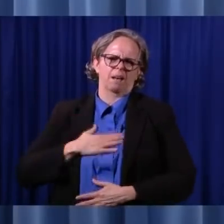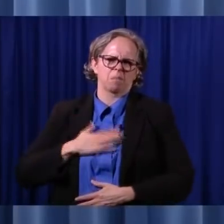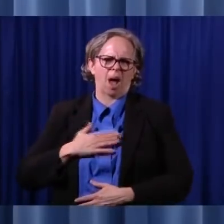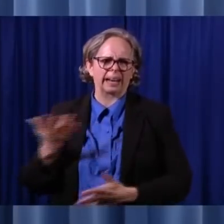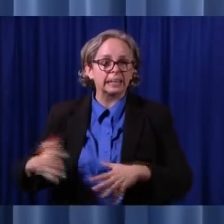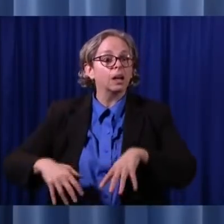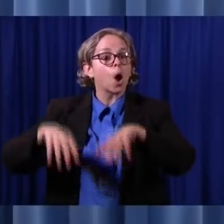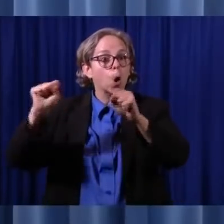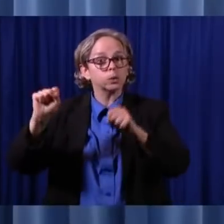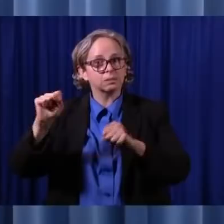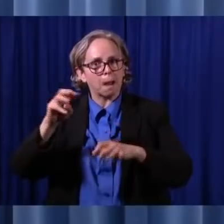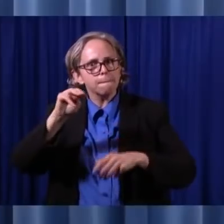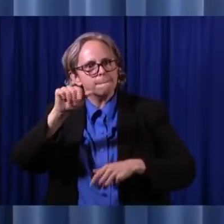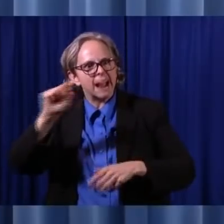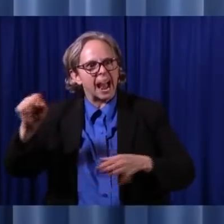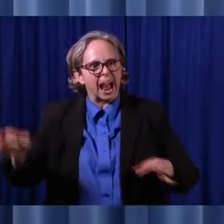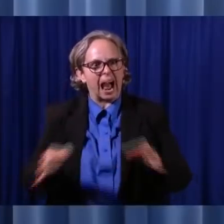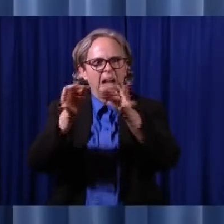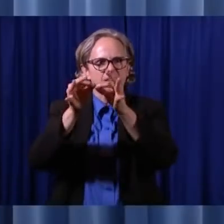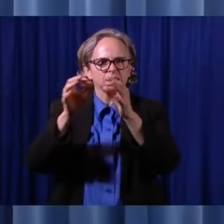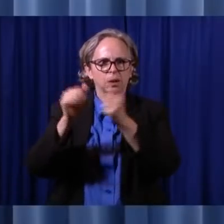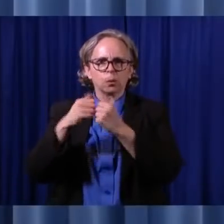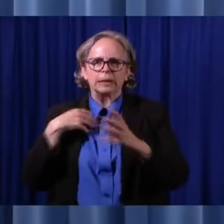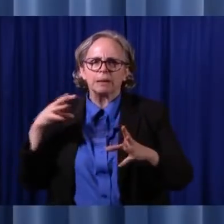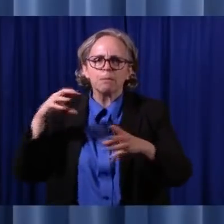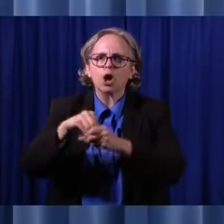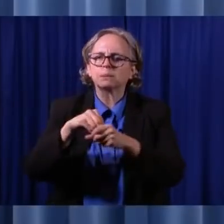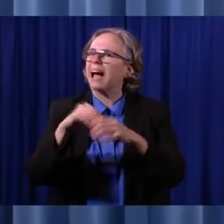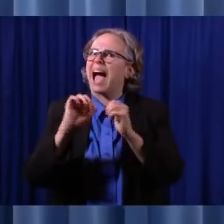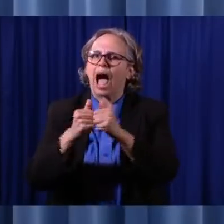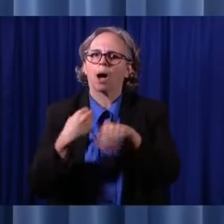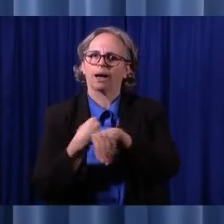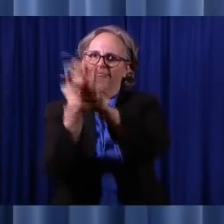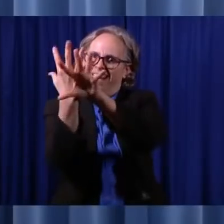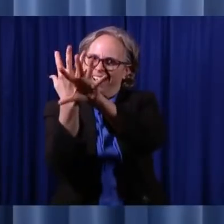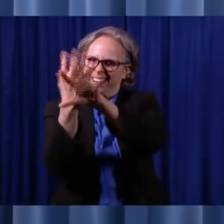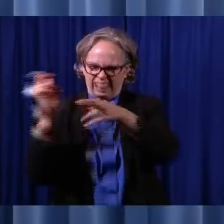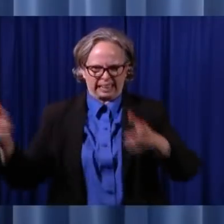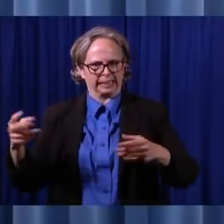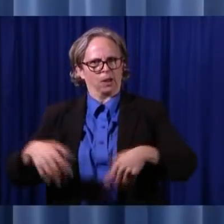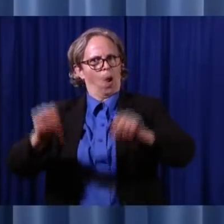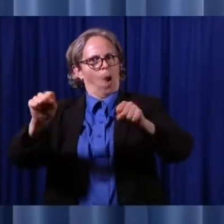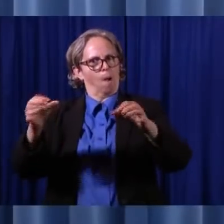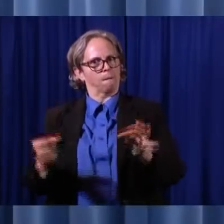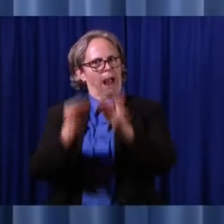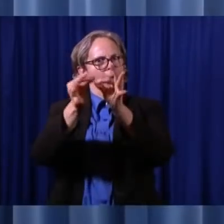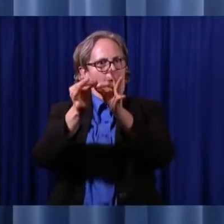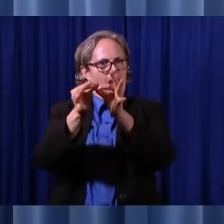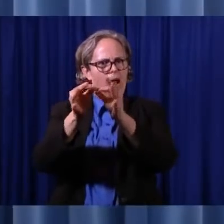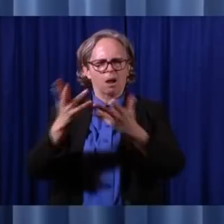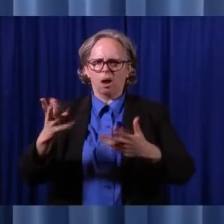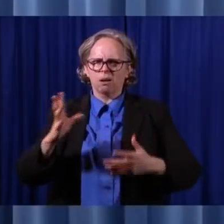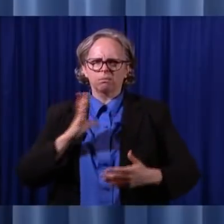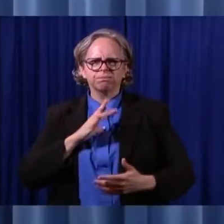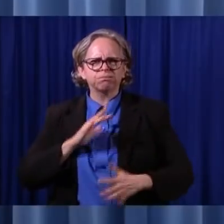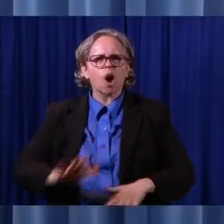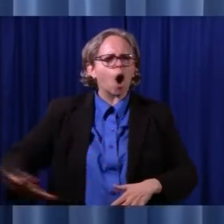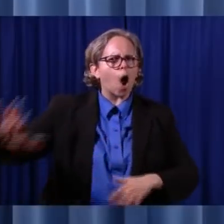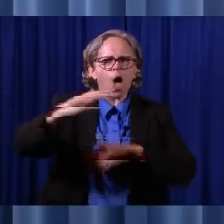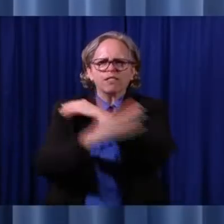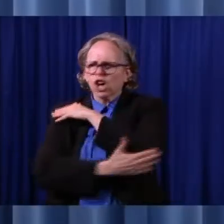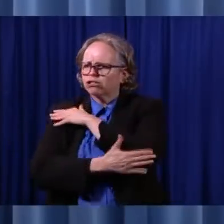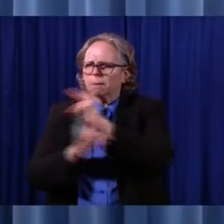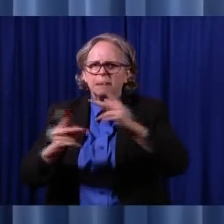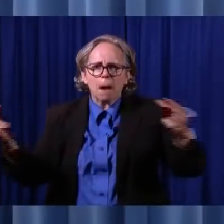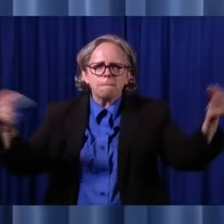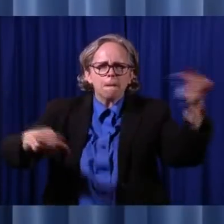to participate along with people from Father's life all over the country and all over the world. So we're very grateful for